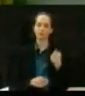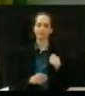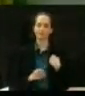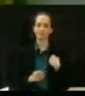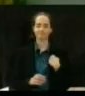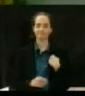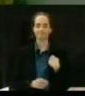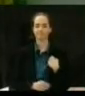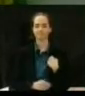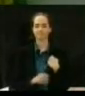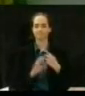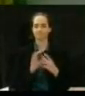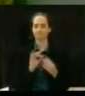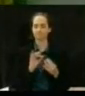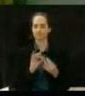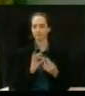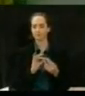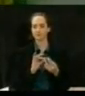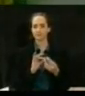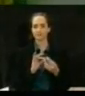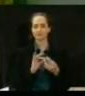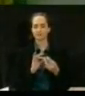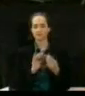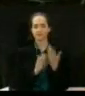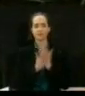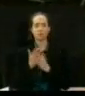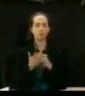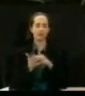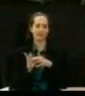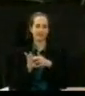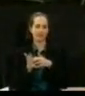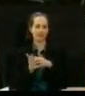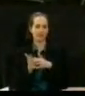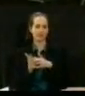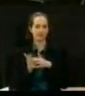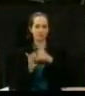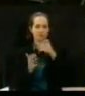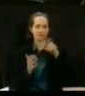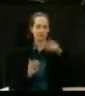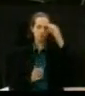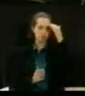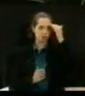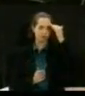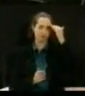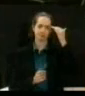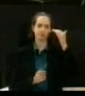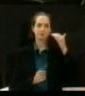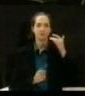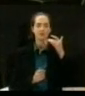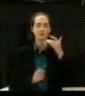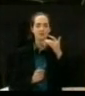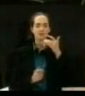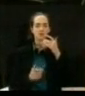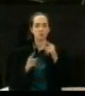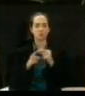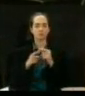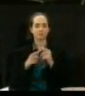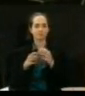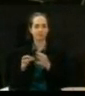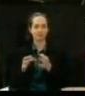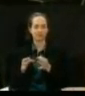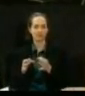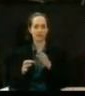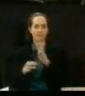there's some weakening here that we should be aware of. In the definitions, the base flood is weakened from a